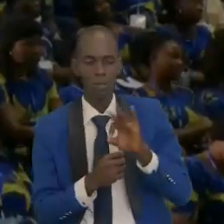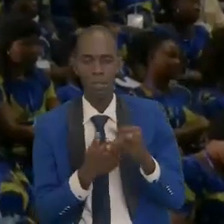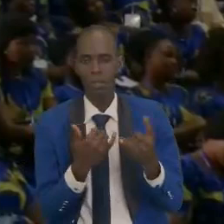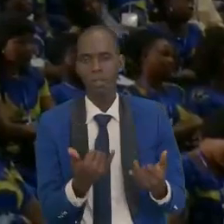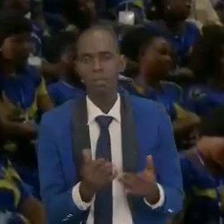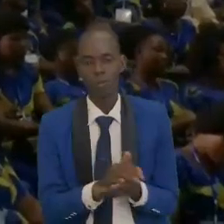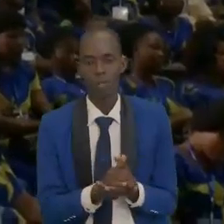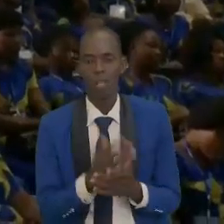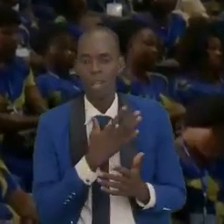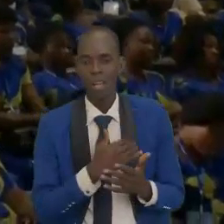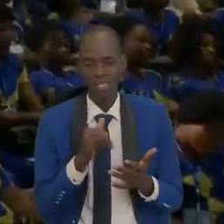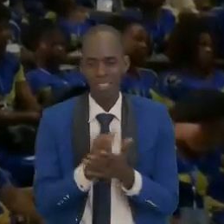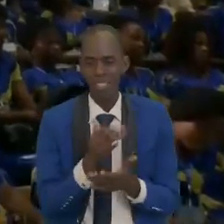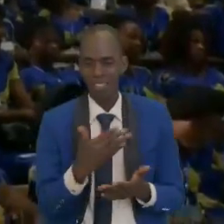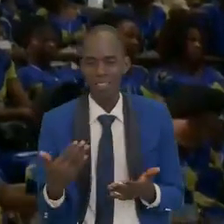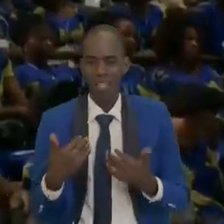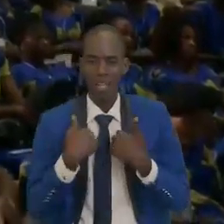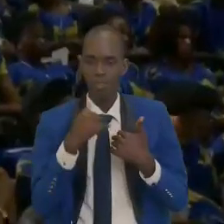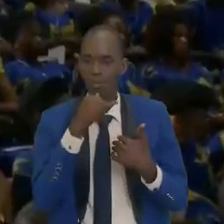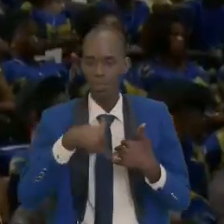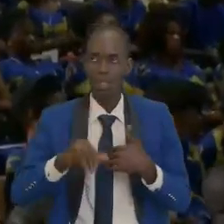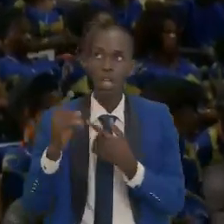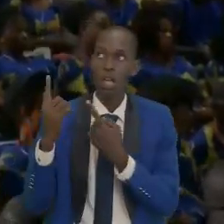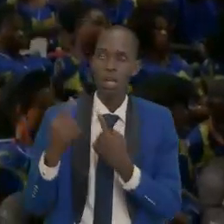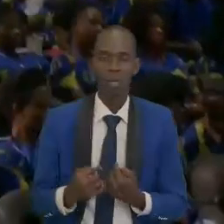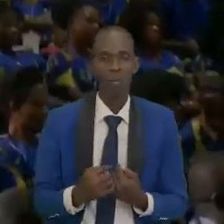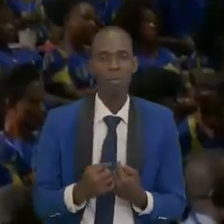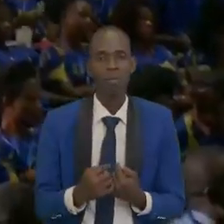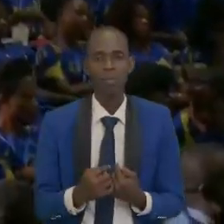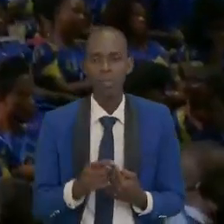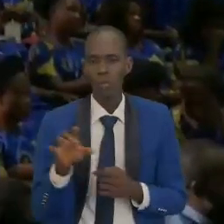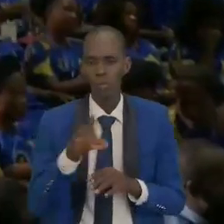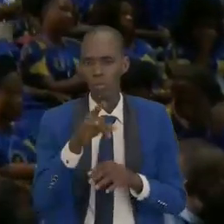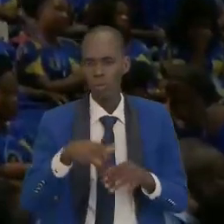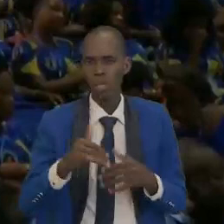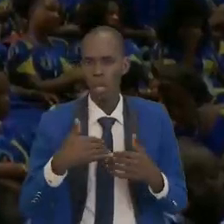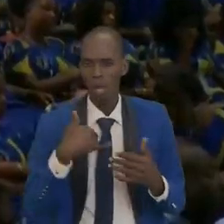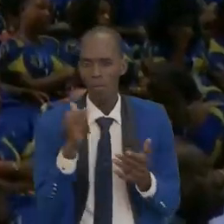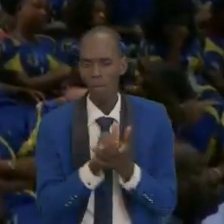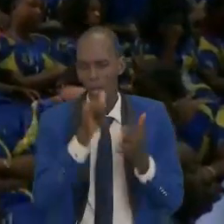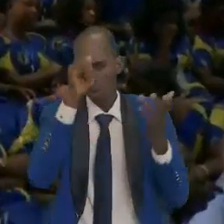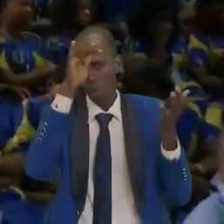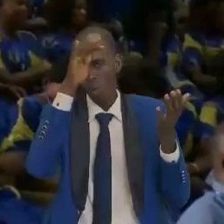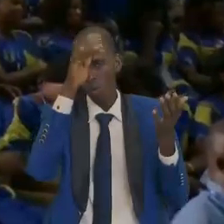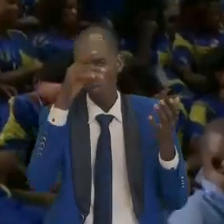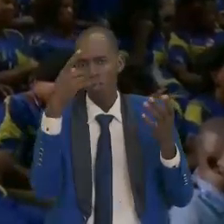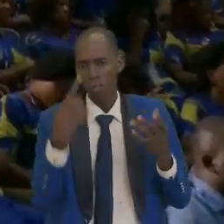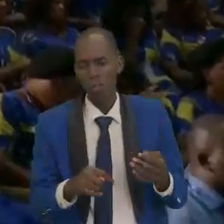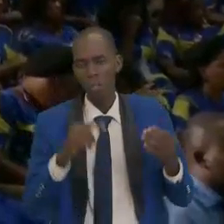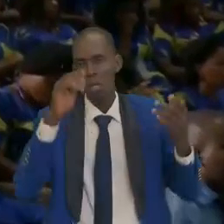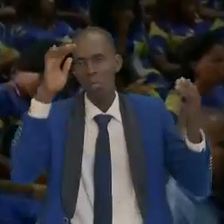and that sin has not come just fill up the whole the expectation